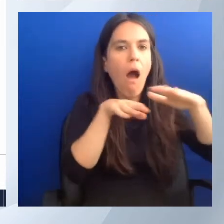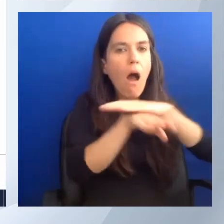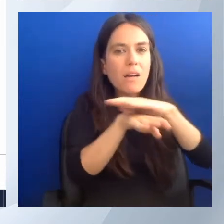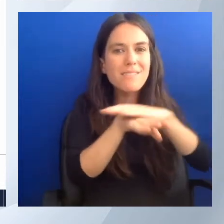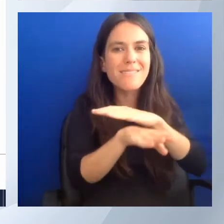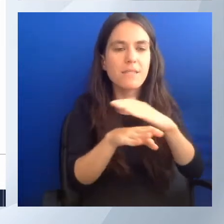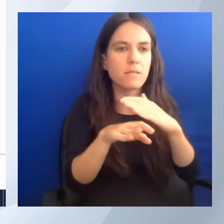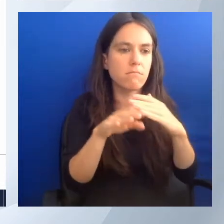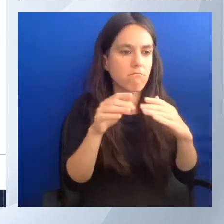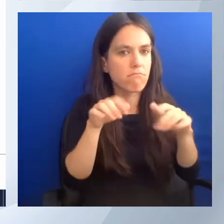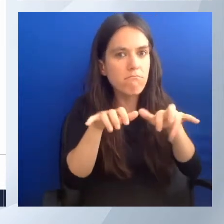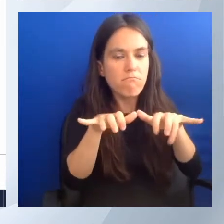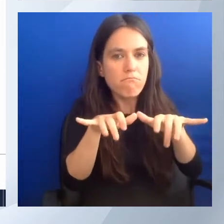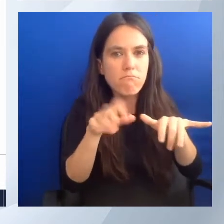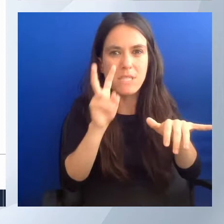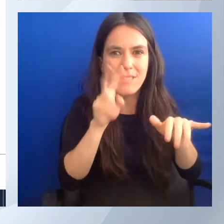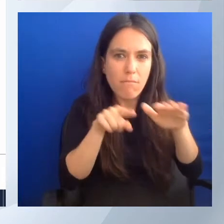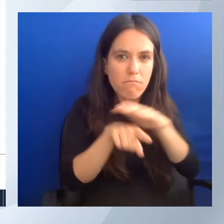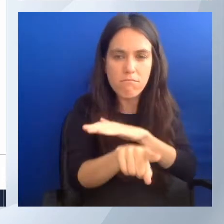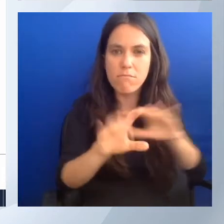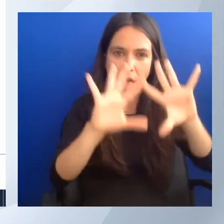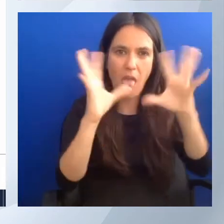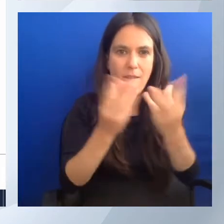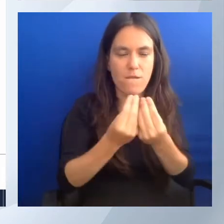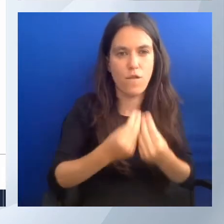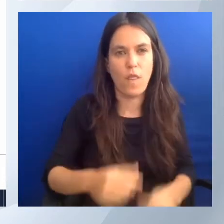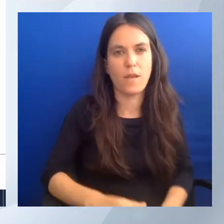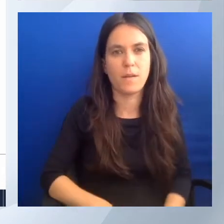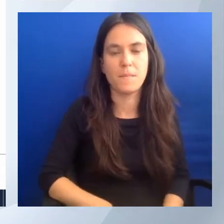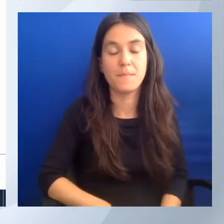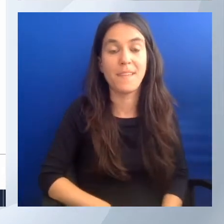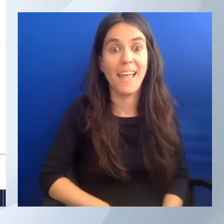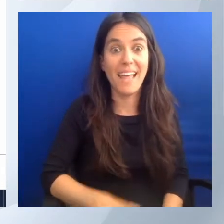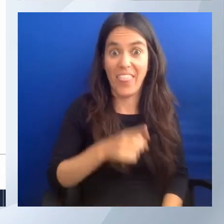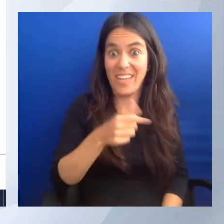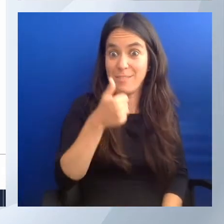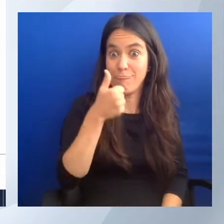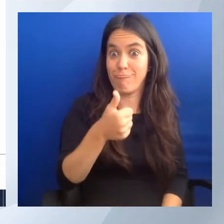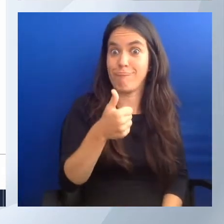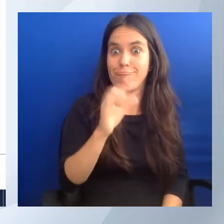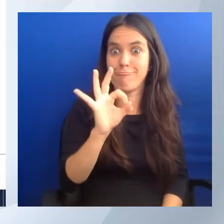where you're running everything. Now, what is cool about this part